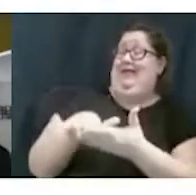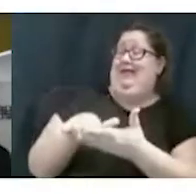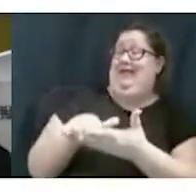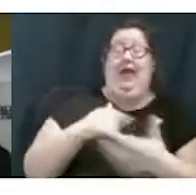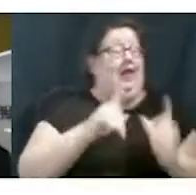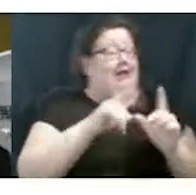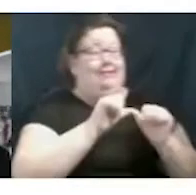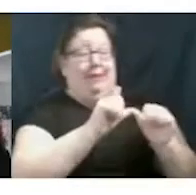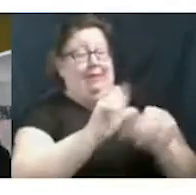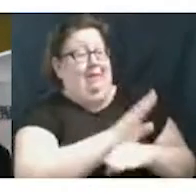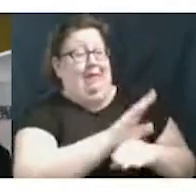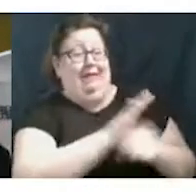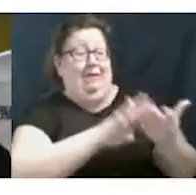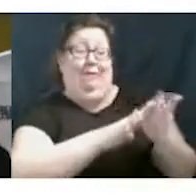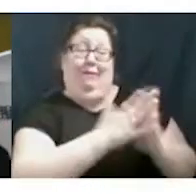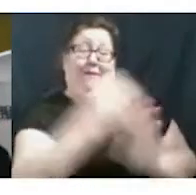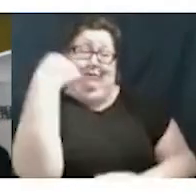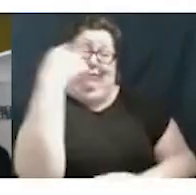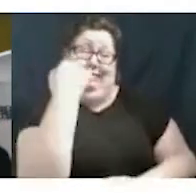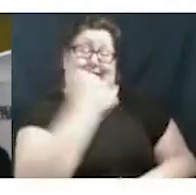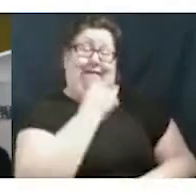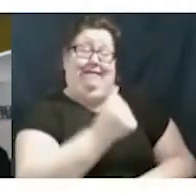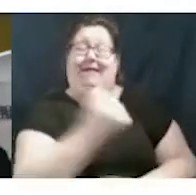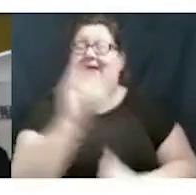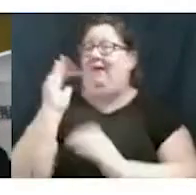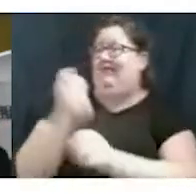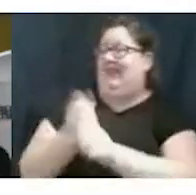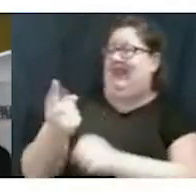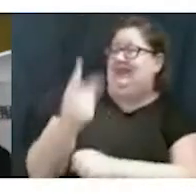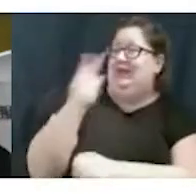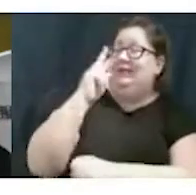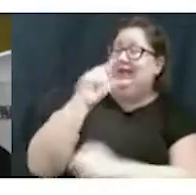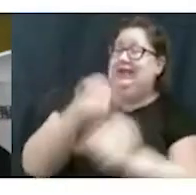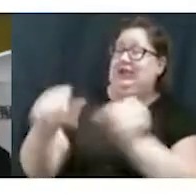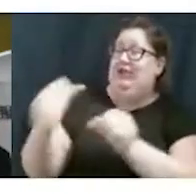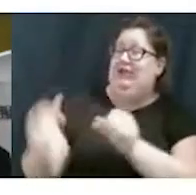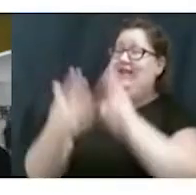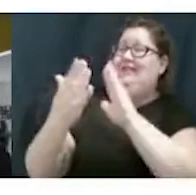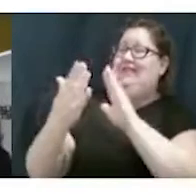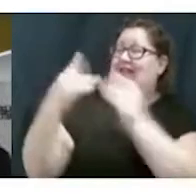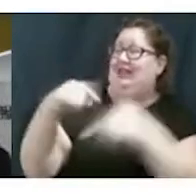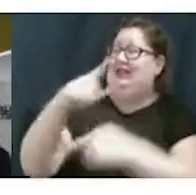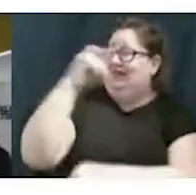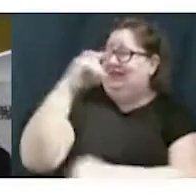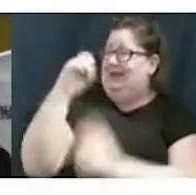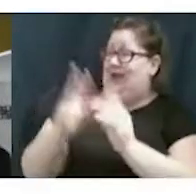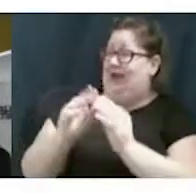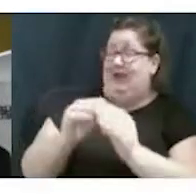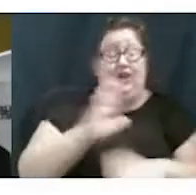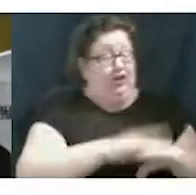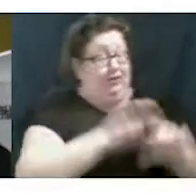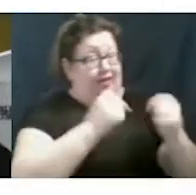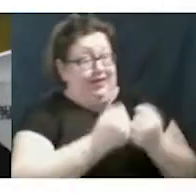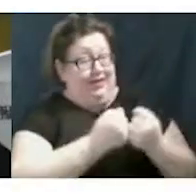busy, else I go crazy. Hopefully next year we'll see each other face to face at a summer conference. Yeah, are you gonna be on the teams on the level